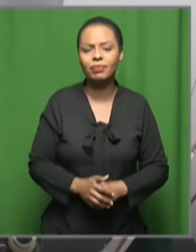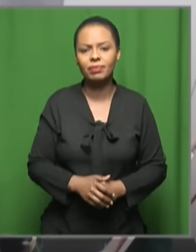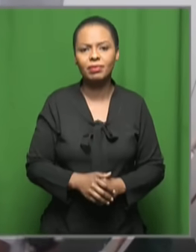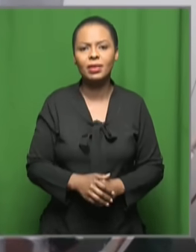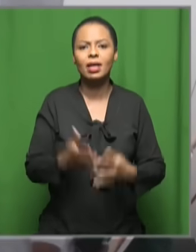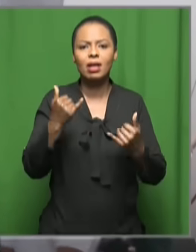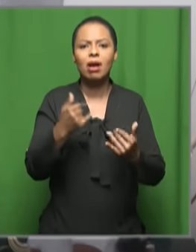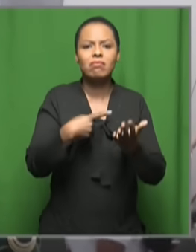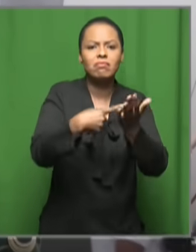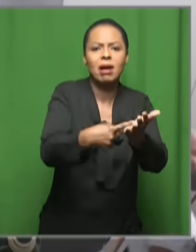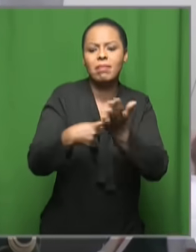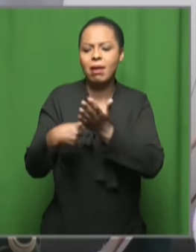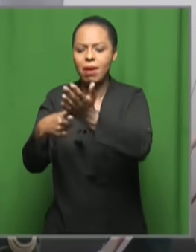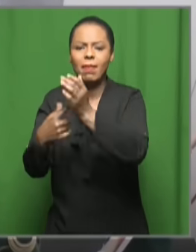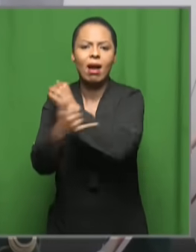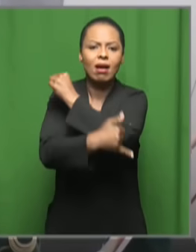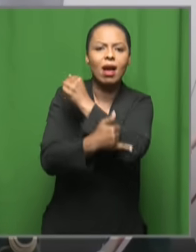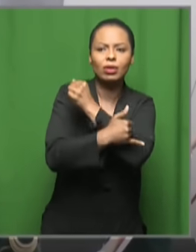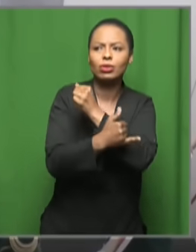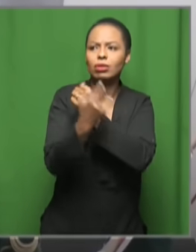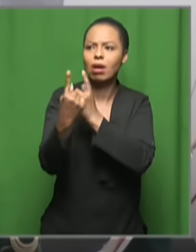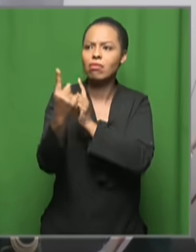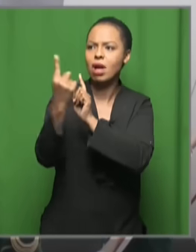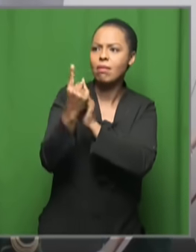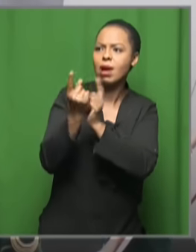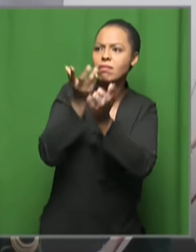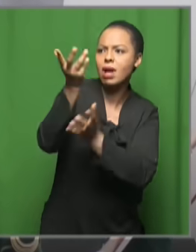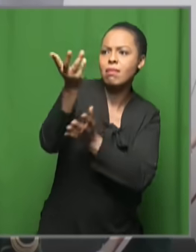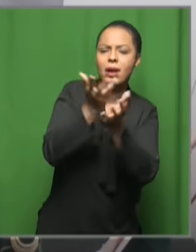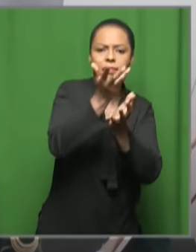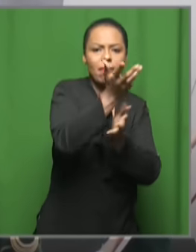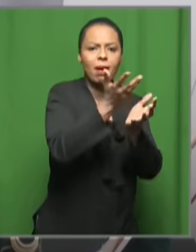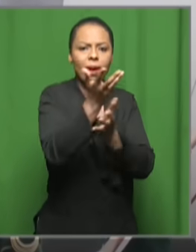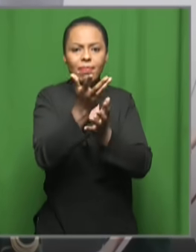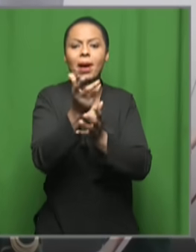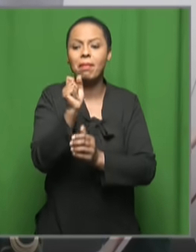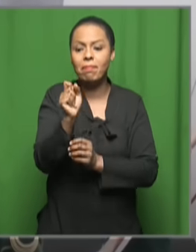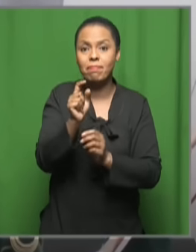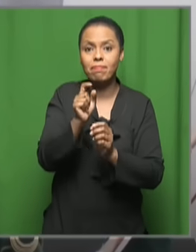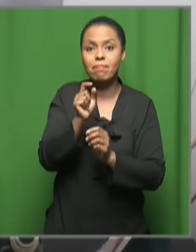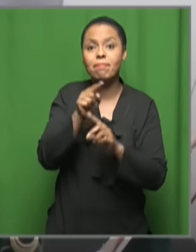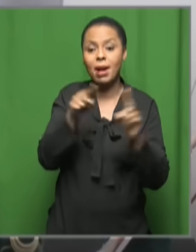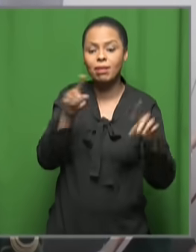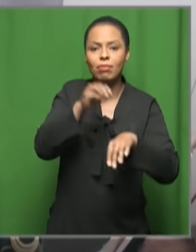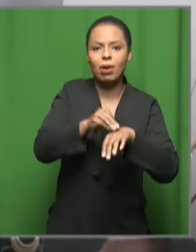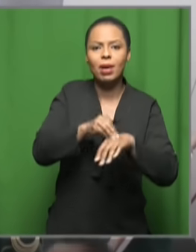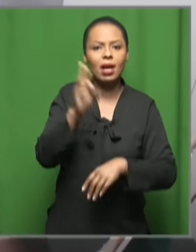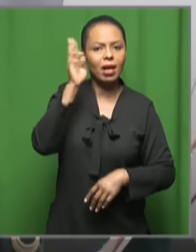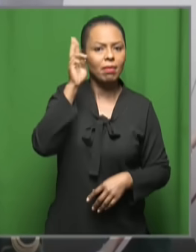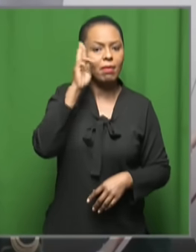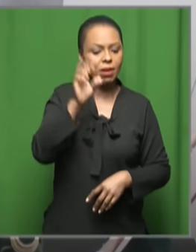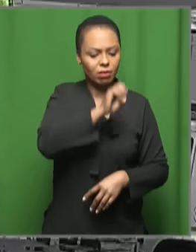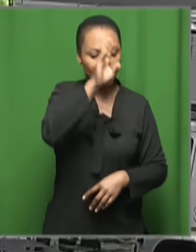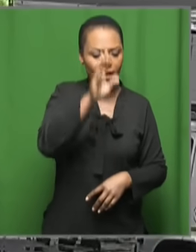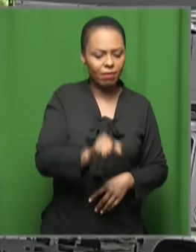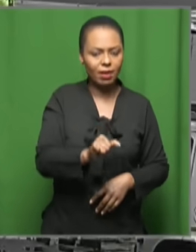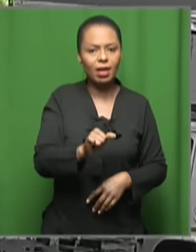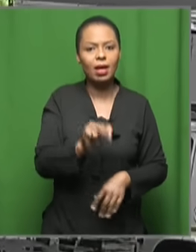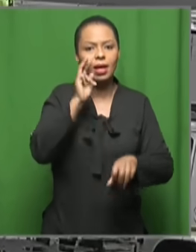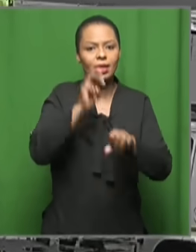bilateral engagements between member states. We remember South Africa had to apply for extradition for